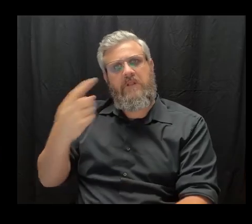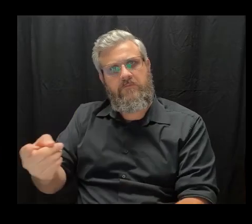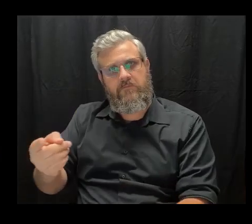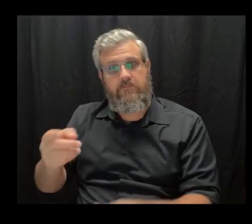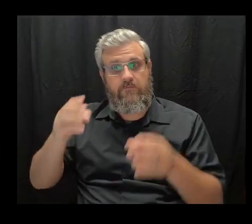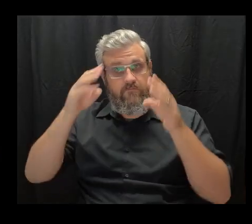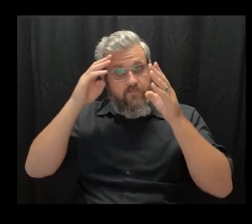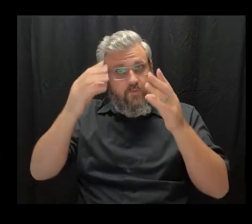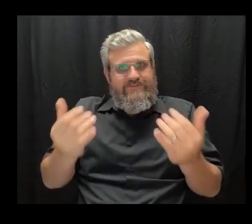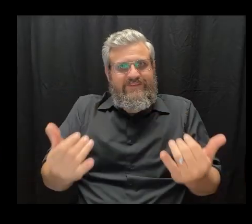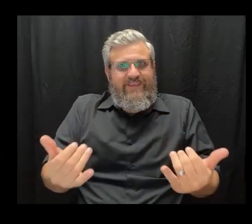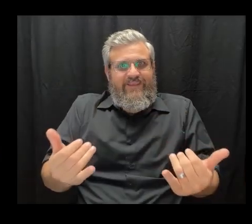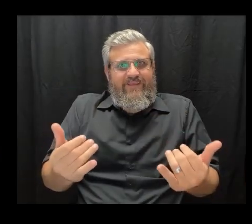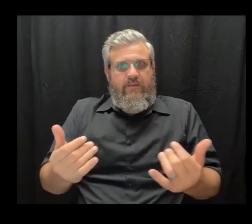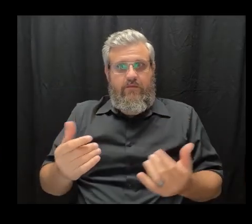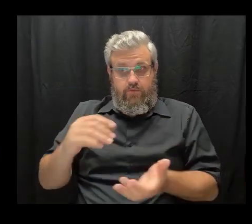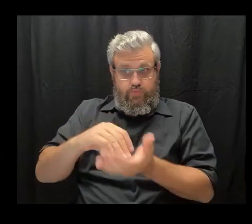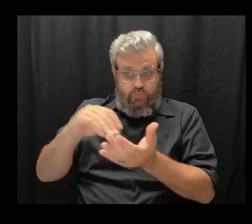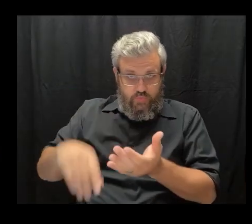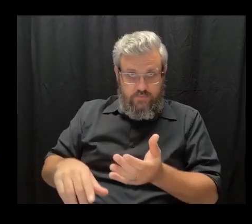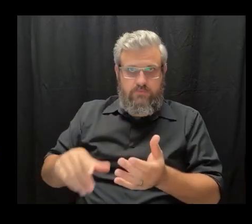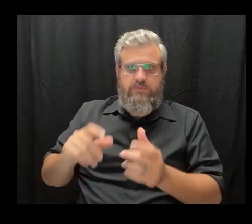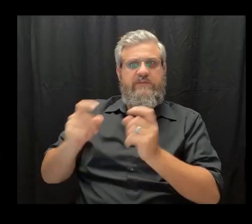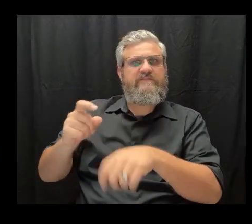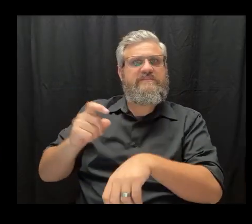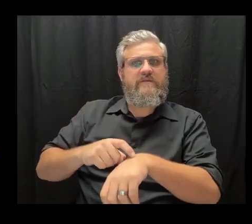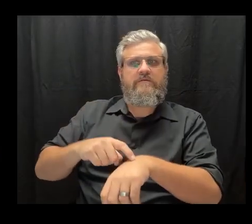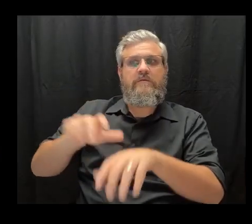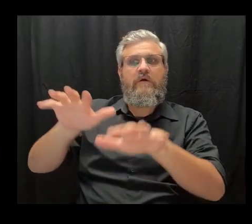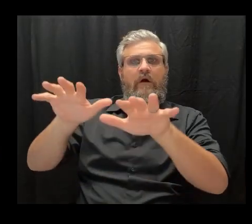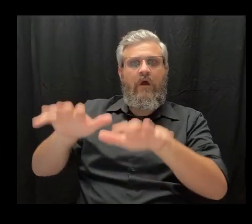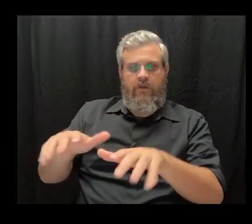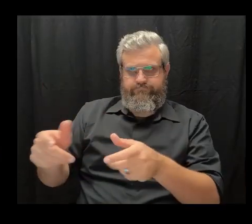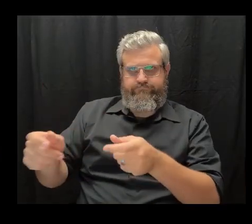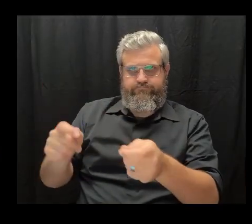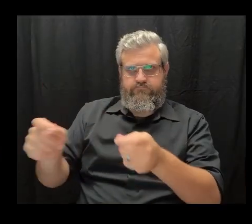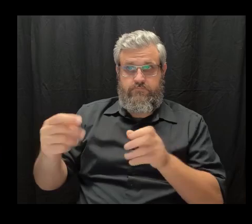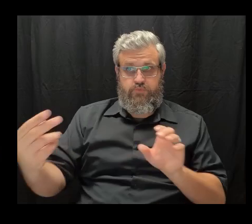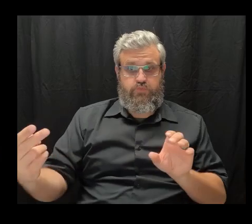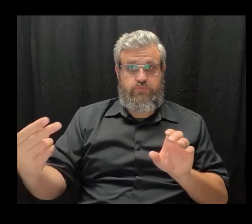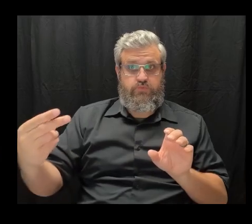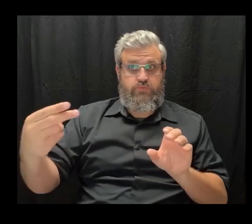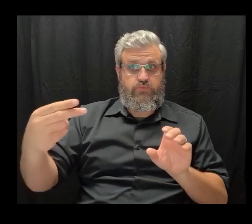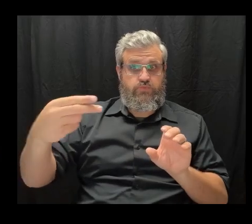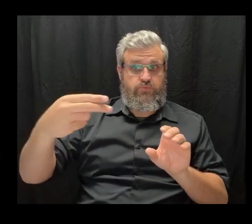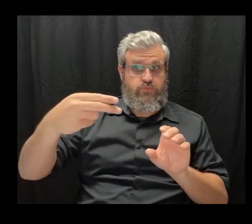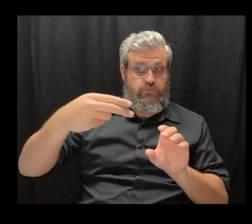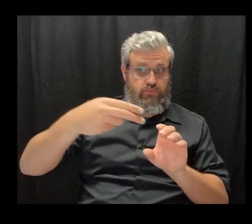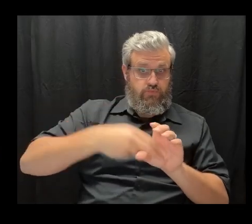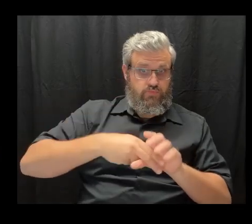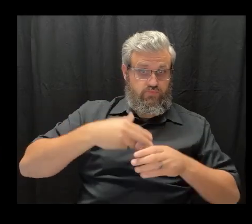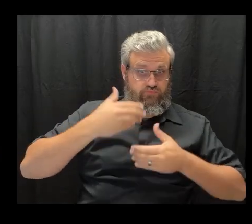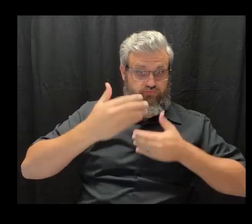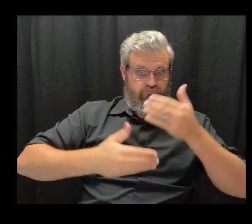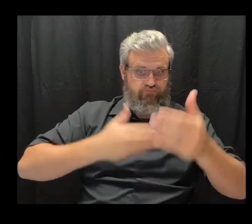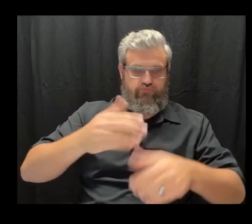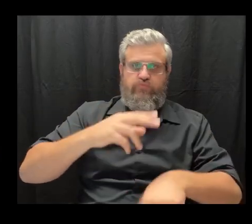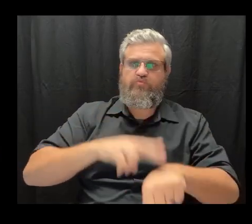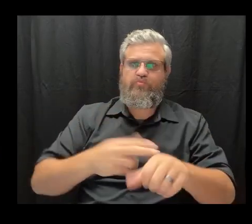Allow students time to regain self-regulation, reintegrate back into the classroom, and get back to baseline before